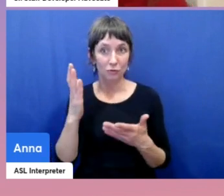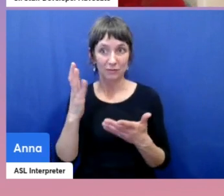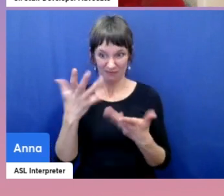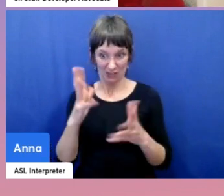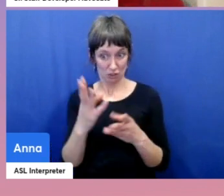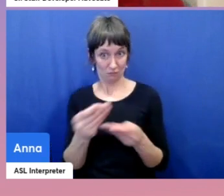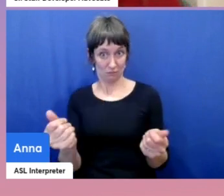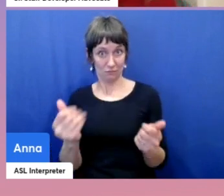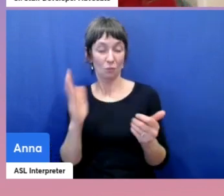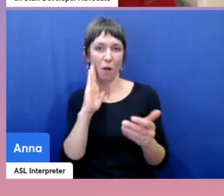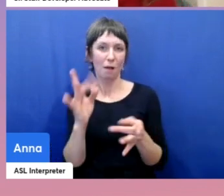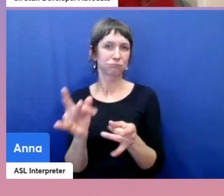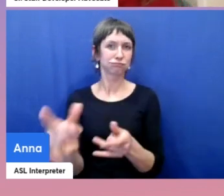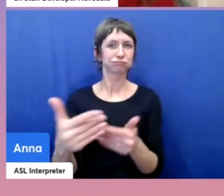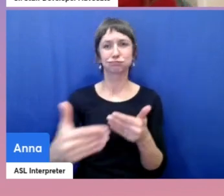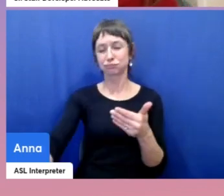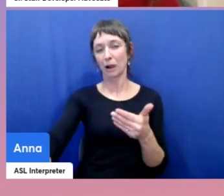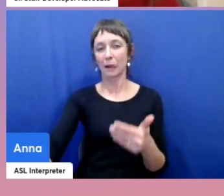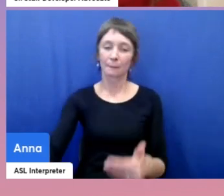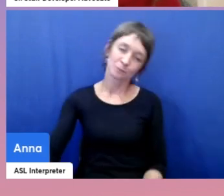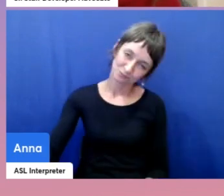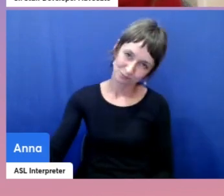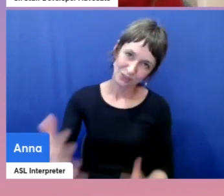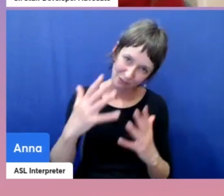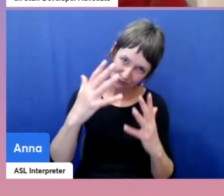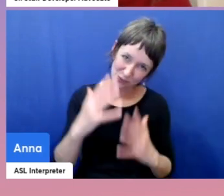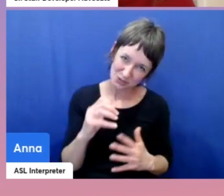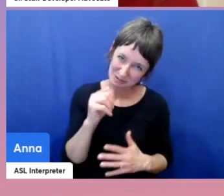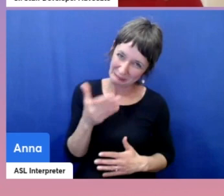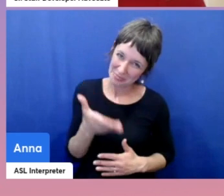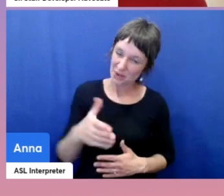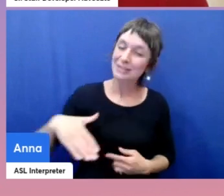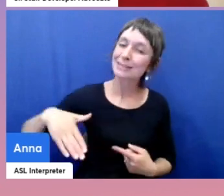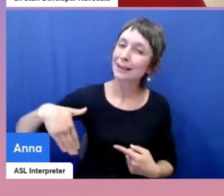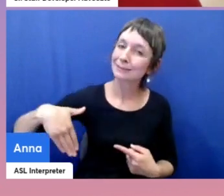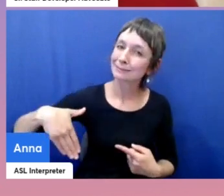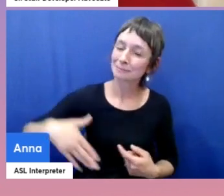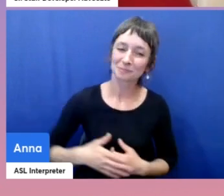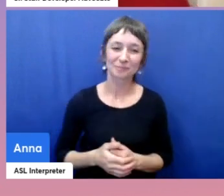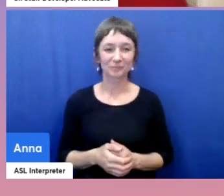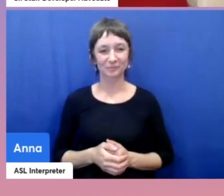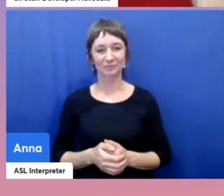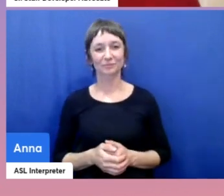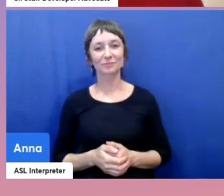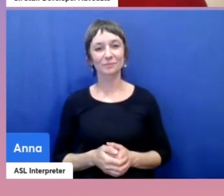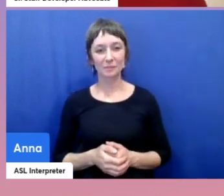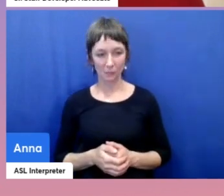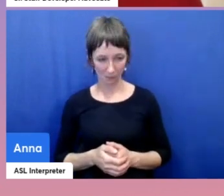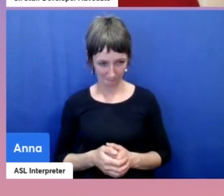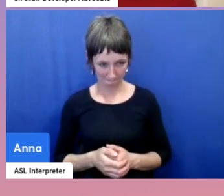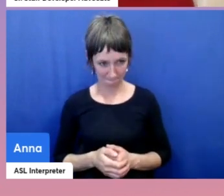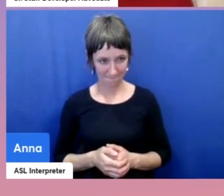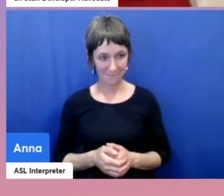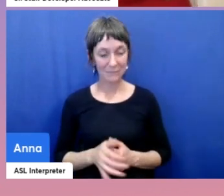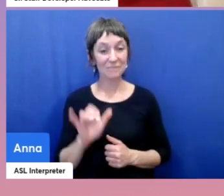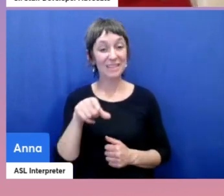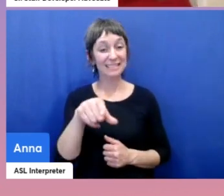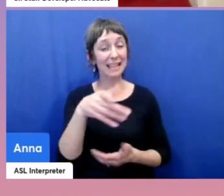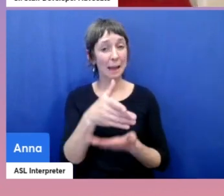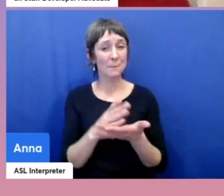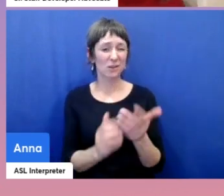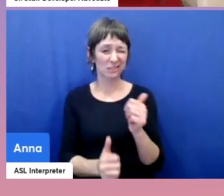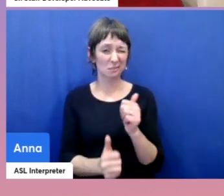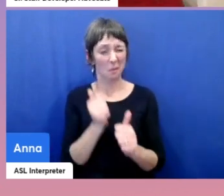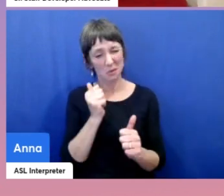from here on in, but alas, we were not quite there yet. And now this part is probably the most